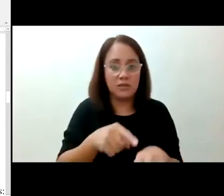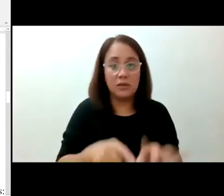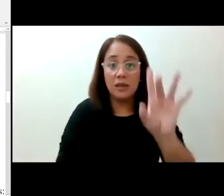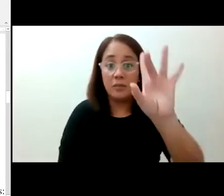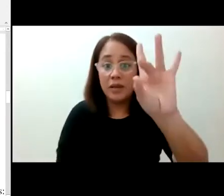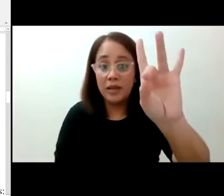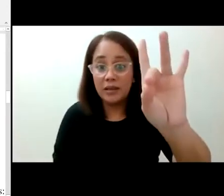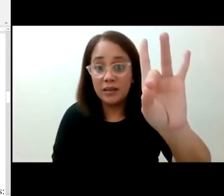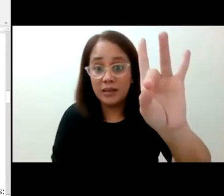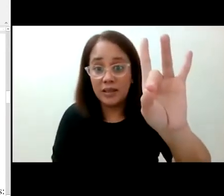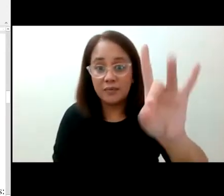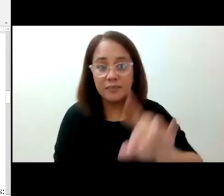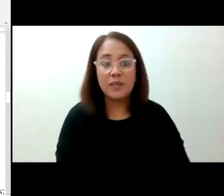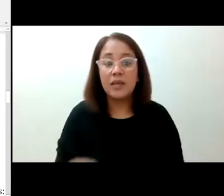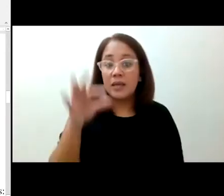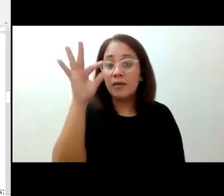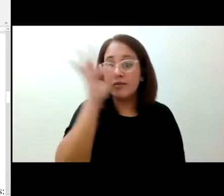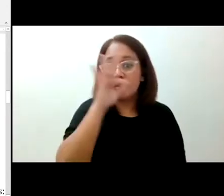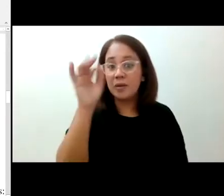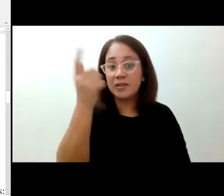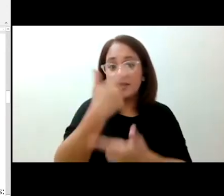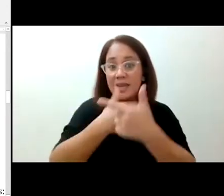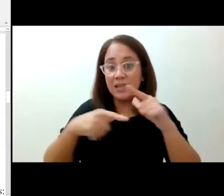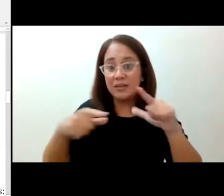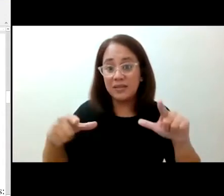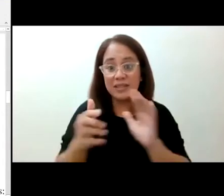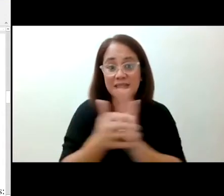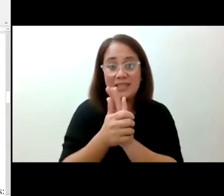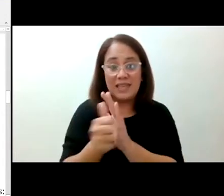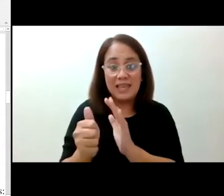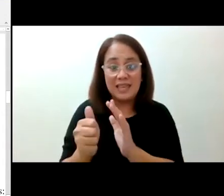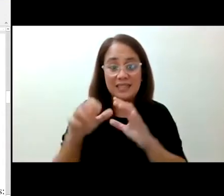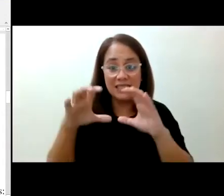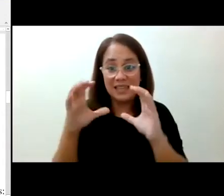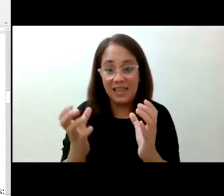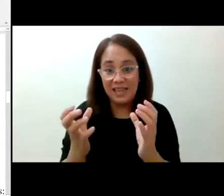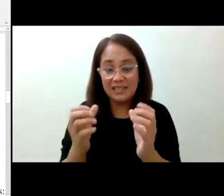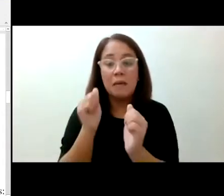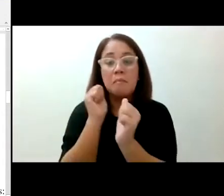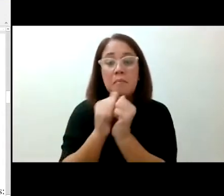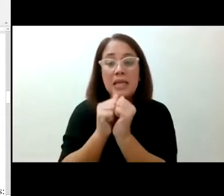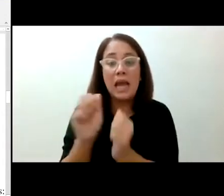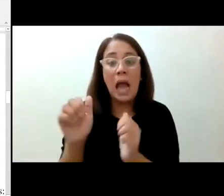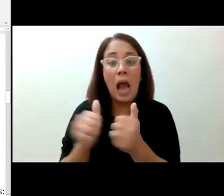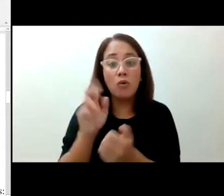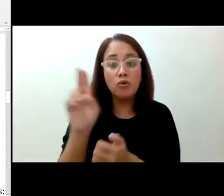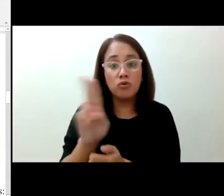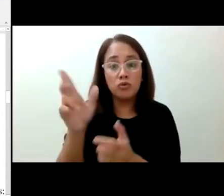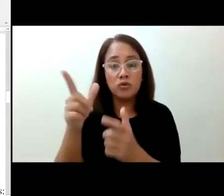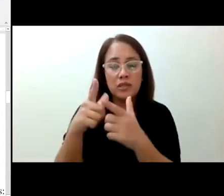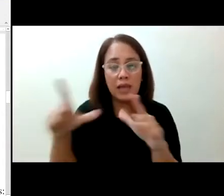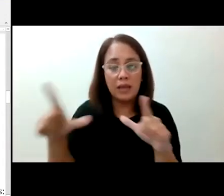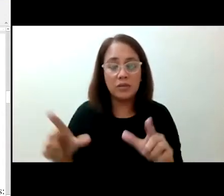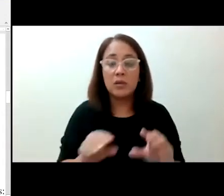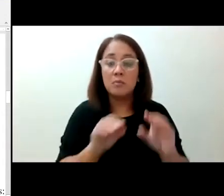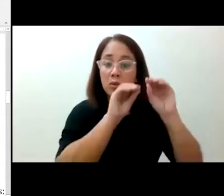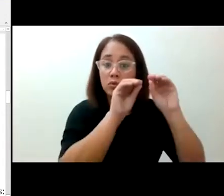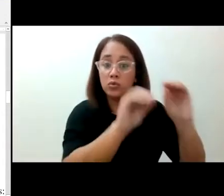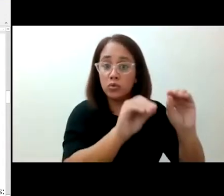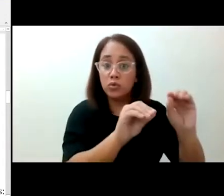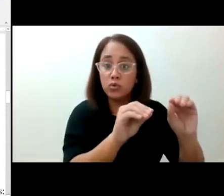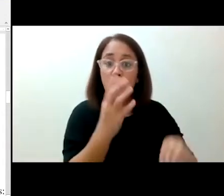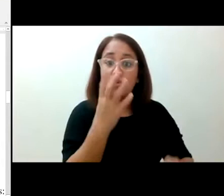Filipino Sign Language skills classes, meaning how you use the language, should be taught only by